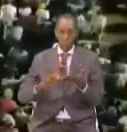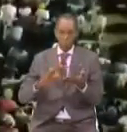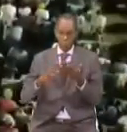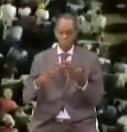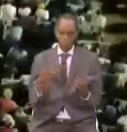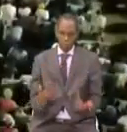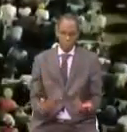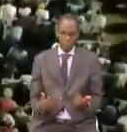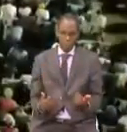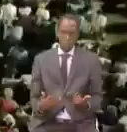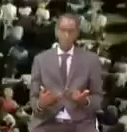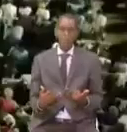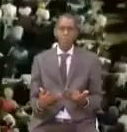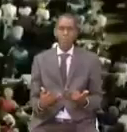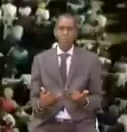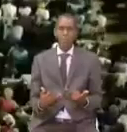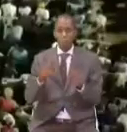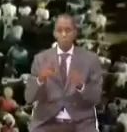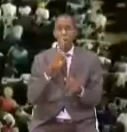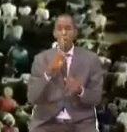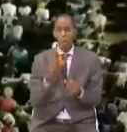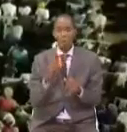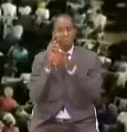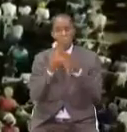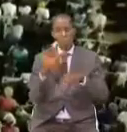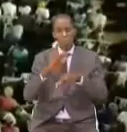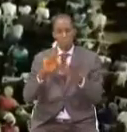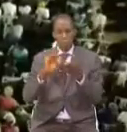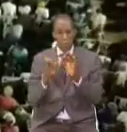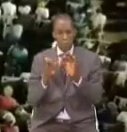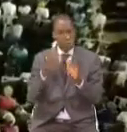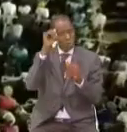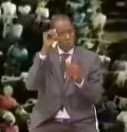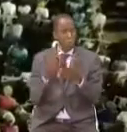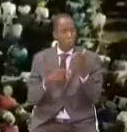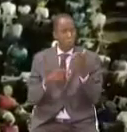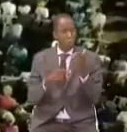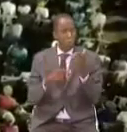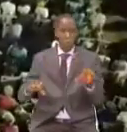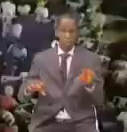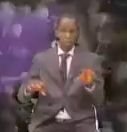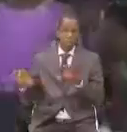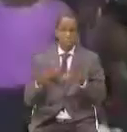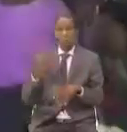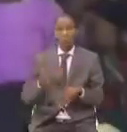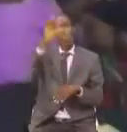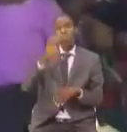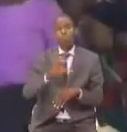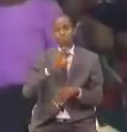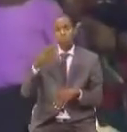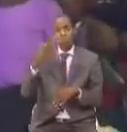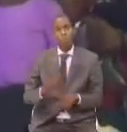the nations, wherever you are. Remember what Christ did on the cross of Calvary is for all people